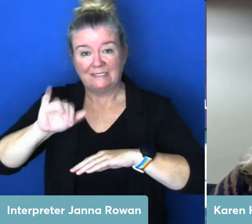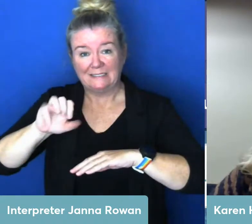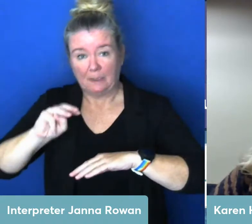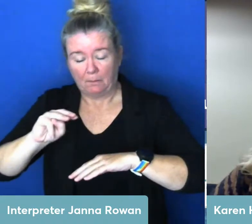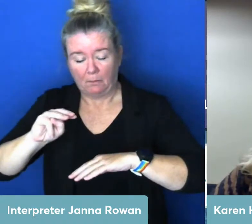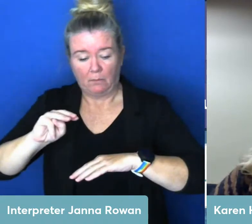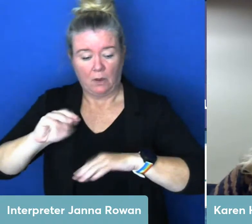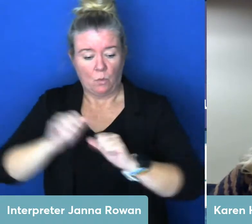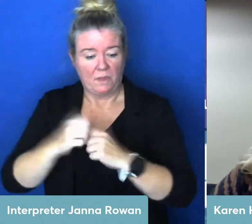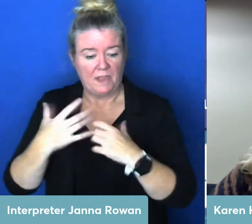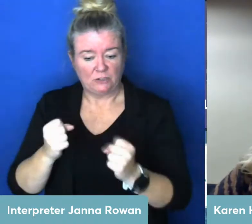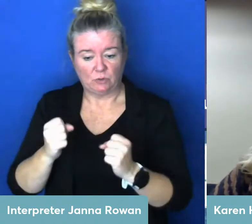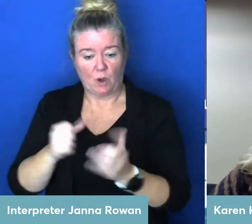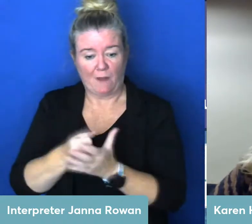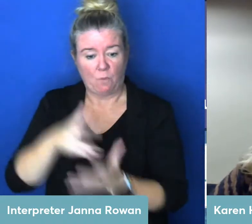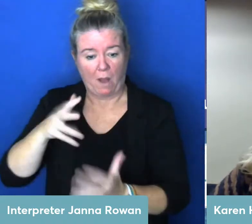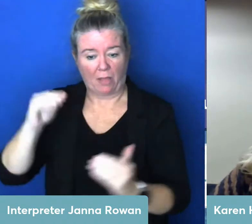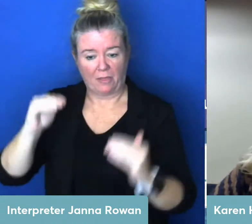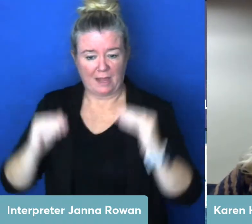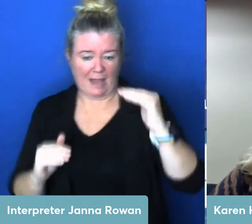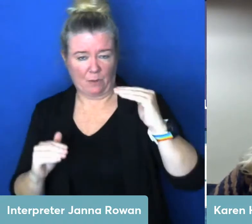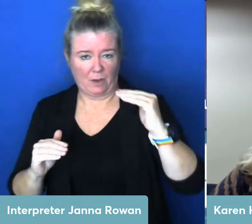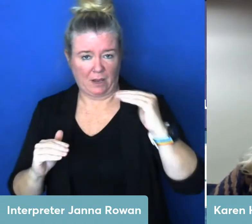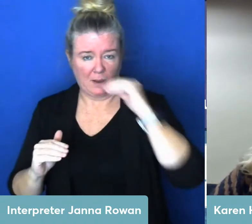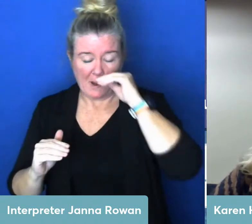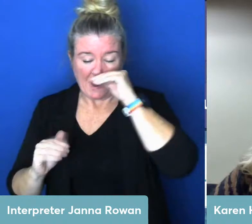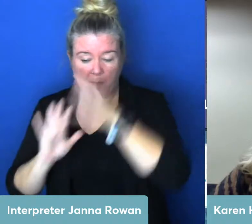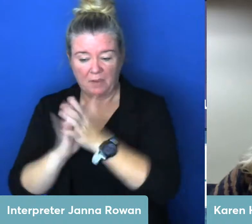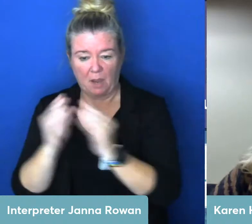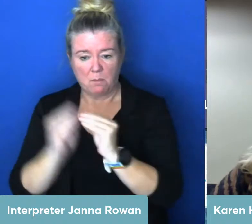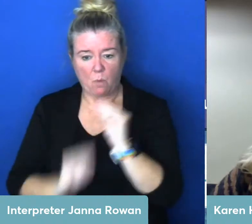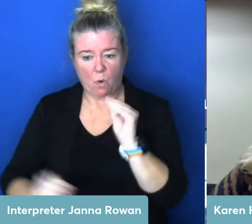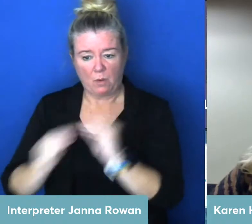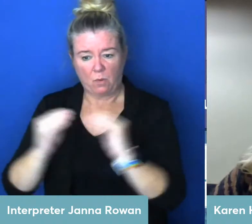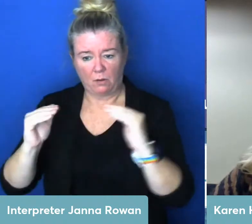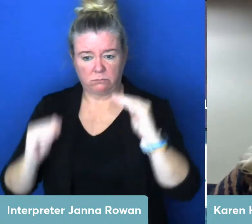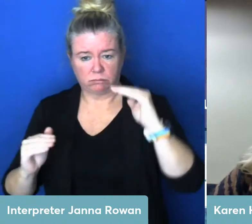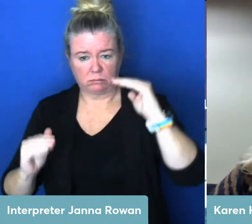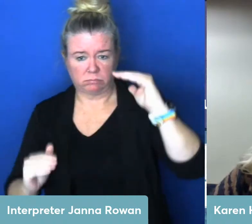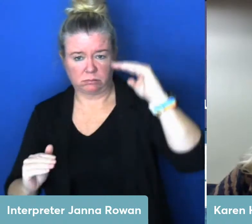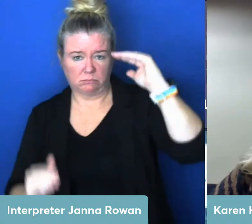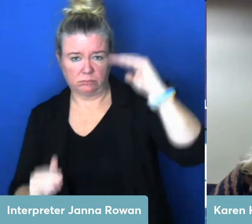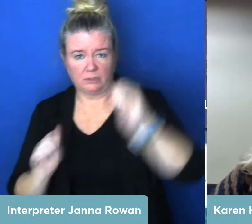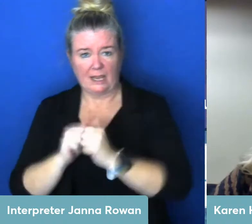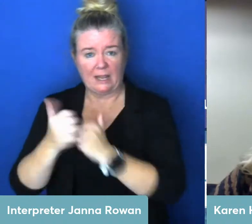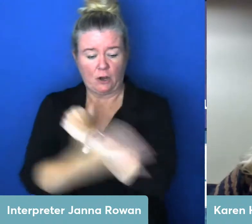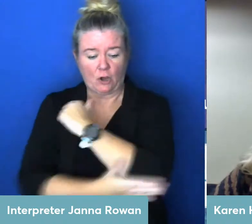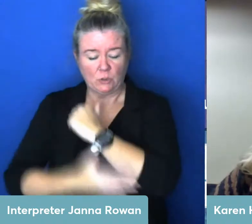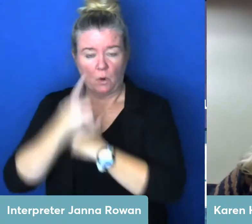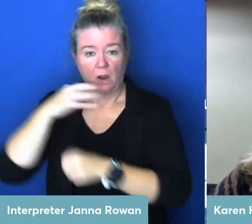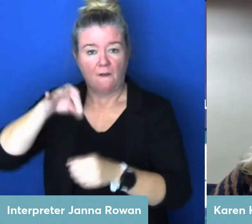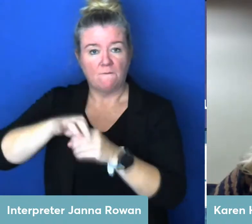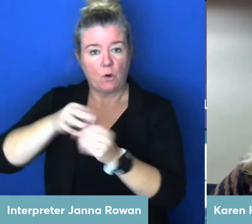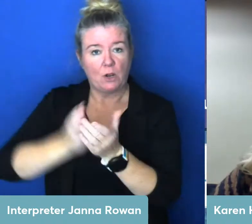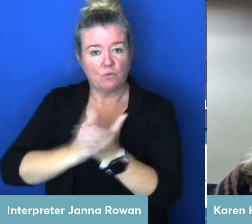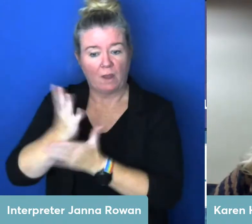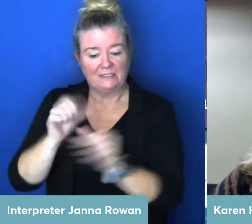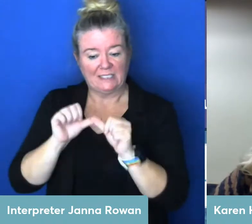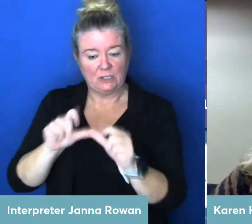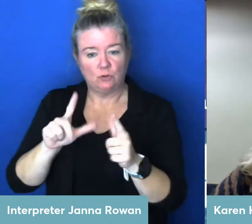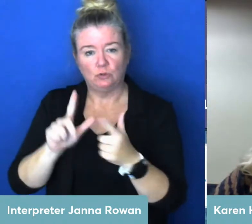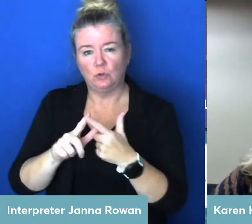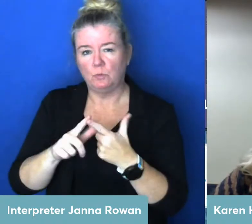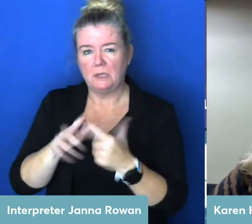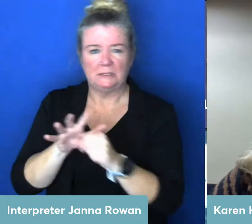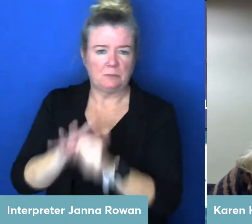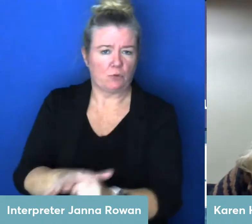wealth inequity that continues to grow more stark, and in a country where voting rights continue to be